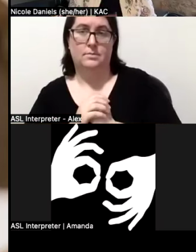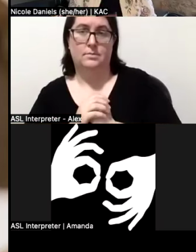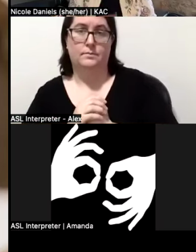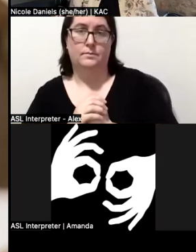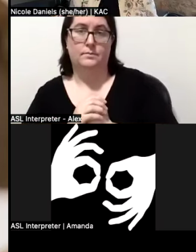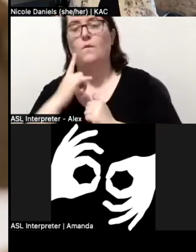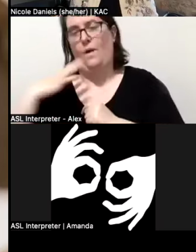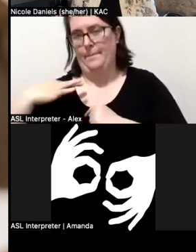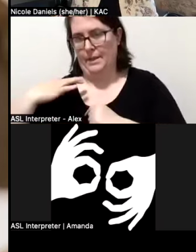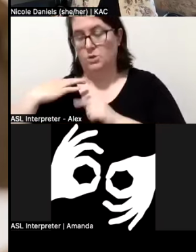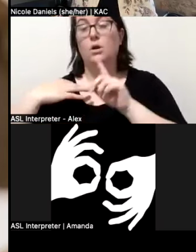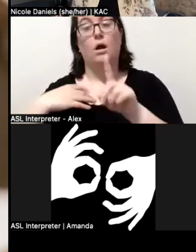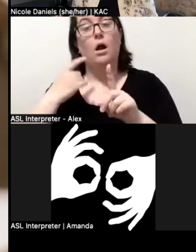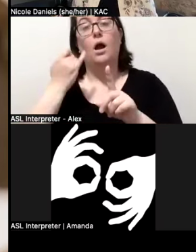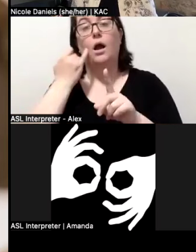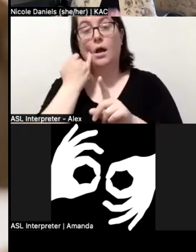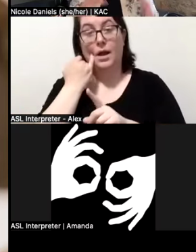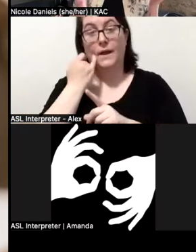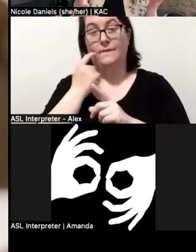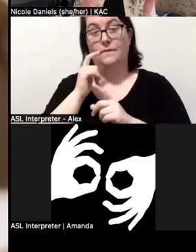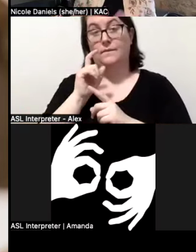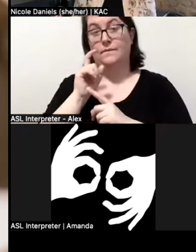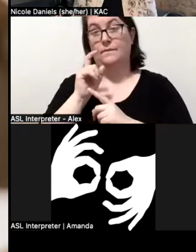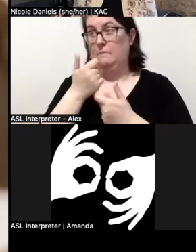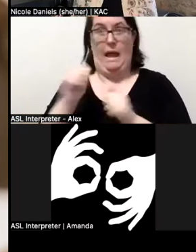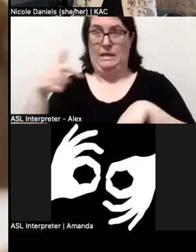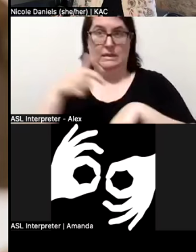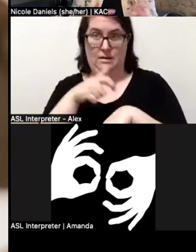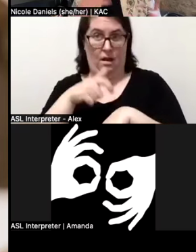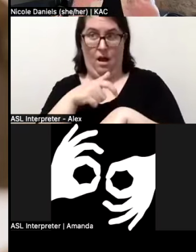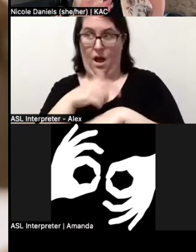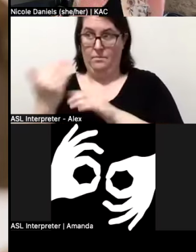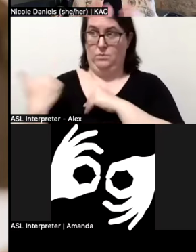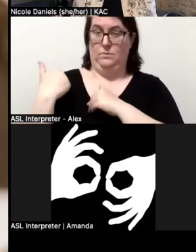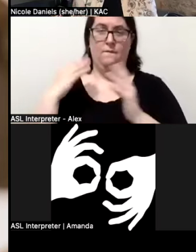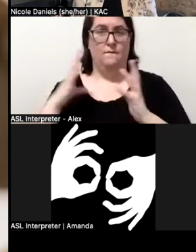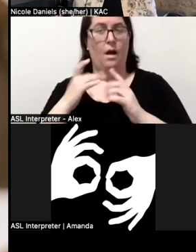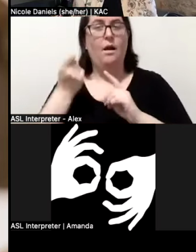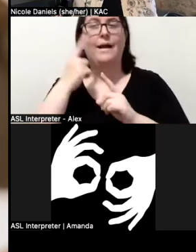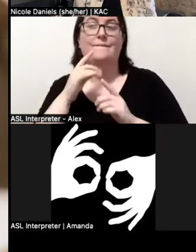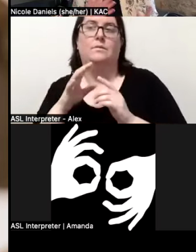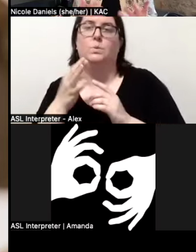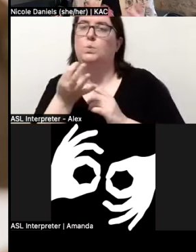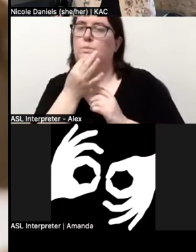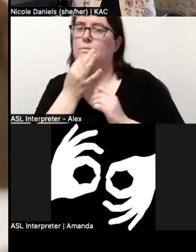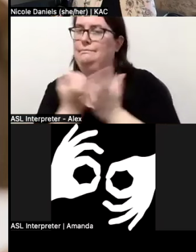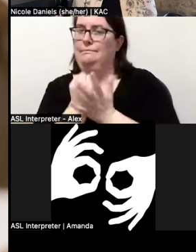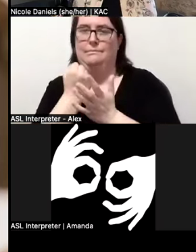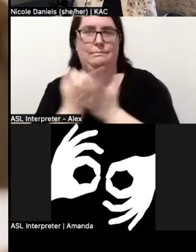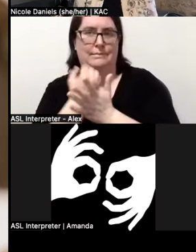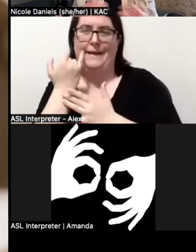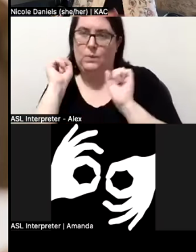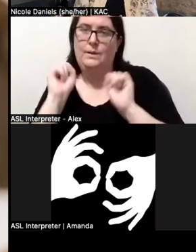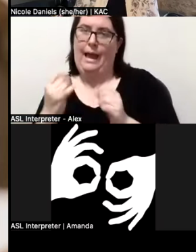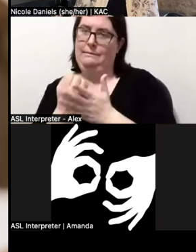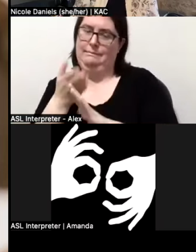will consider requests for accommodations at any point in the process, but just as some accommodations take some time to put in place,